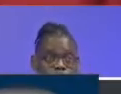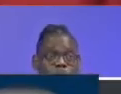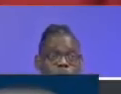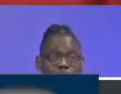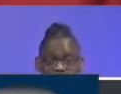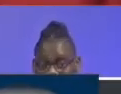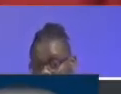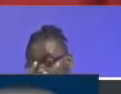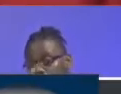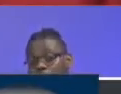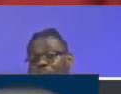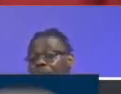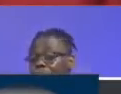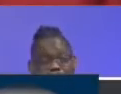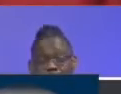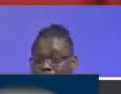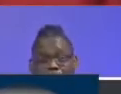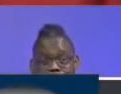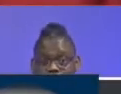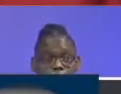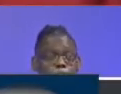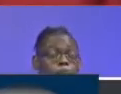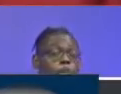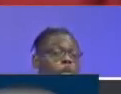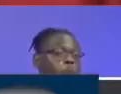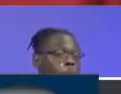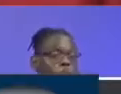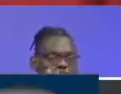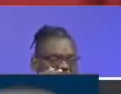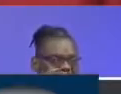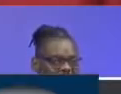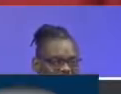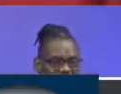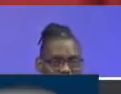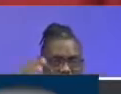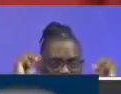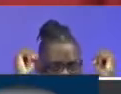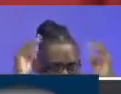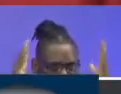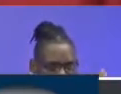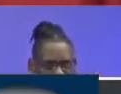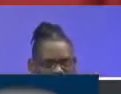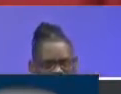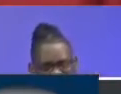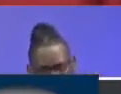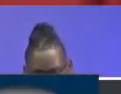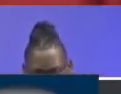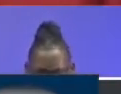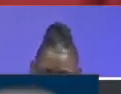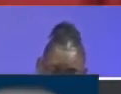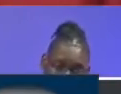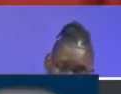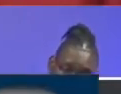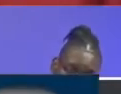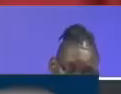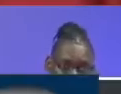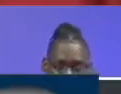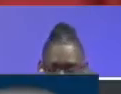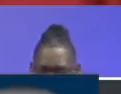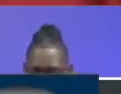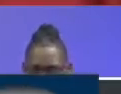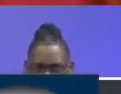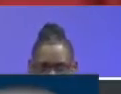the obligation for the minister to act is in circumstances of a dangerous infectious